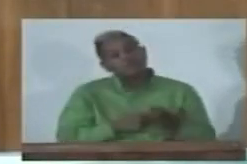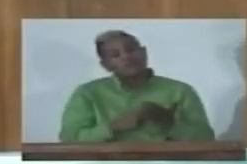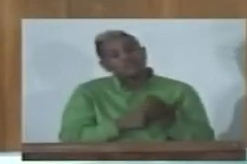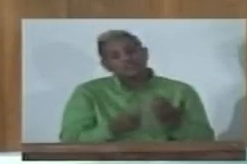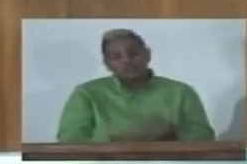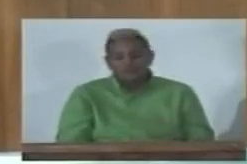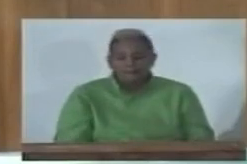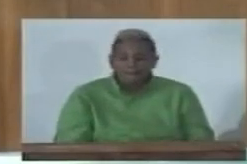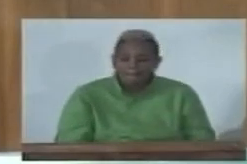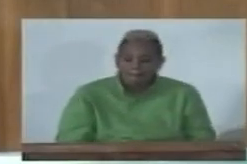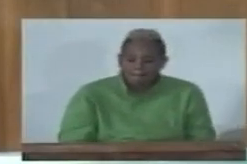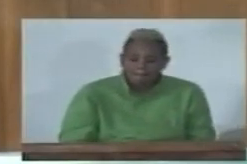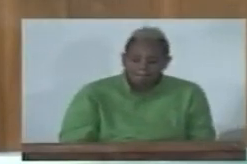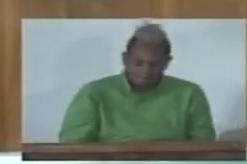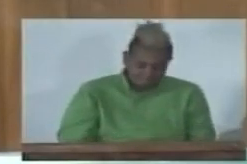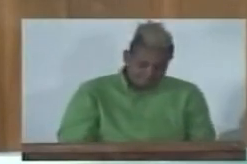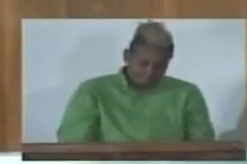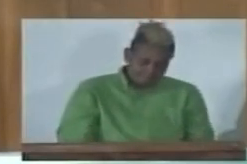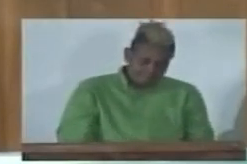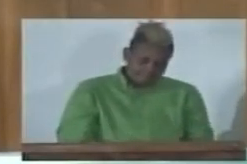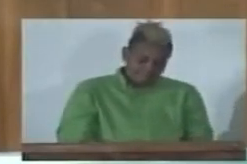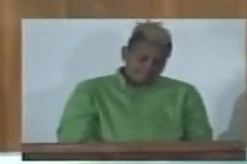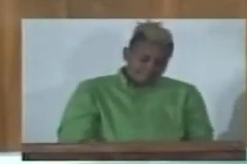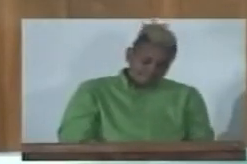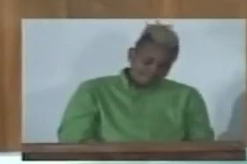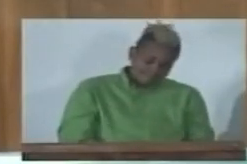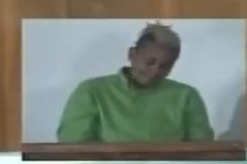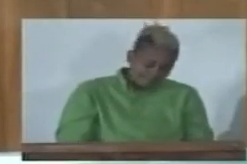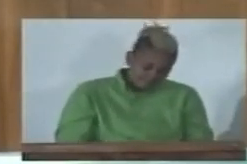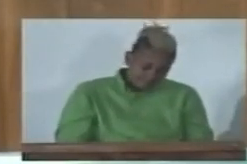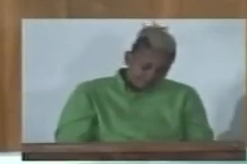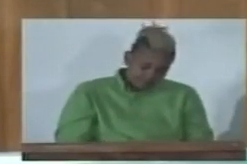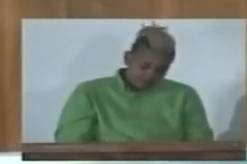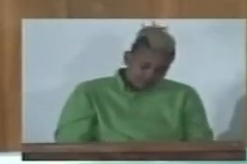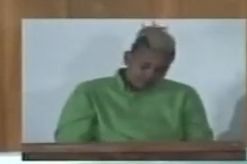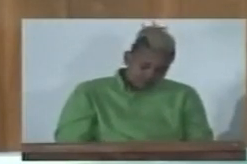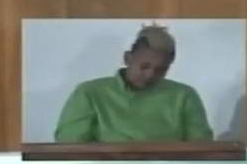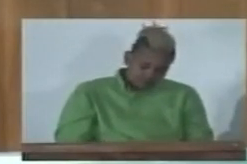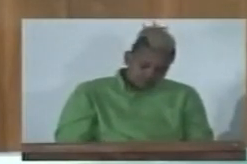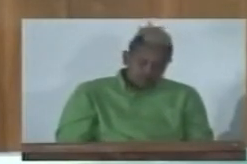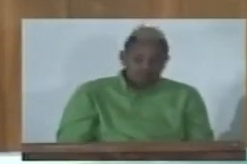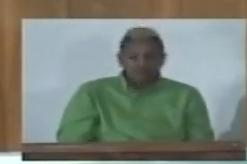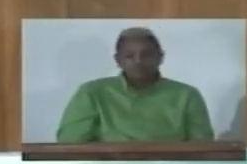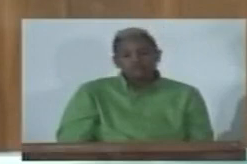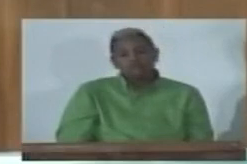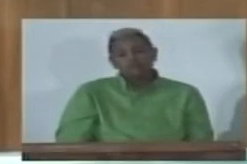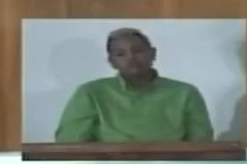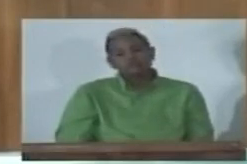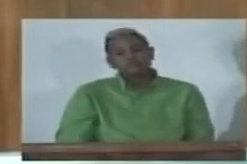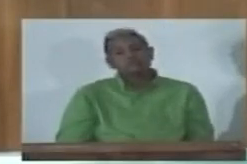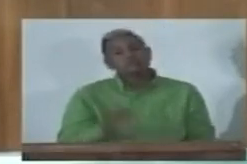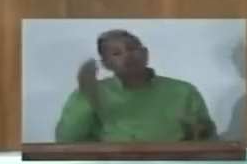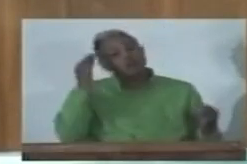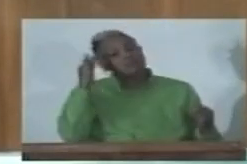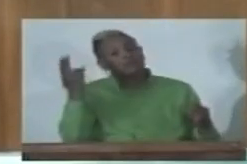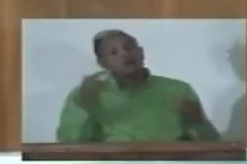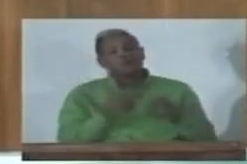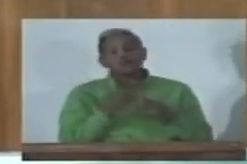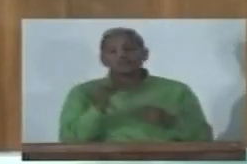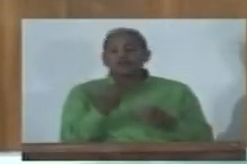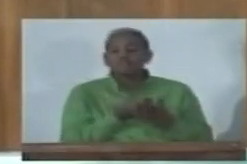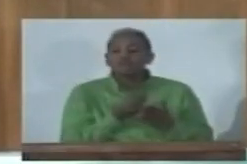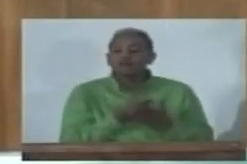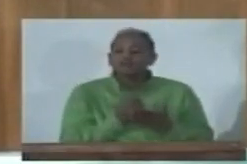the Prime Minister and to the Minister, that there be some contemplation as to how we can utilize this fund to help us